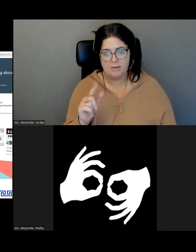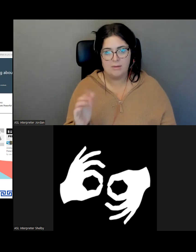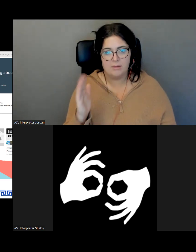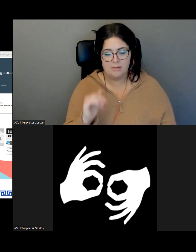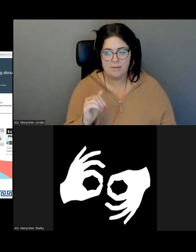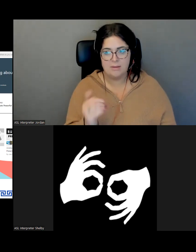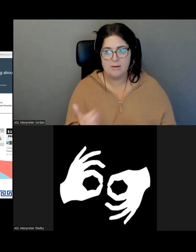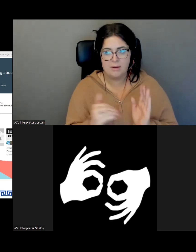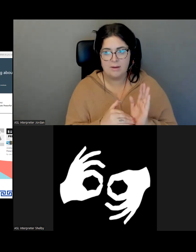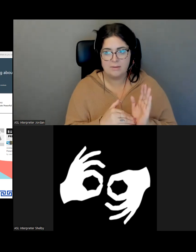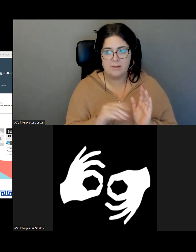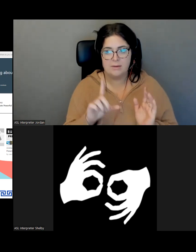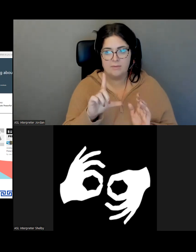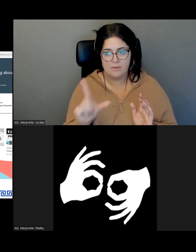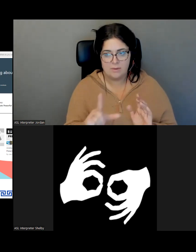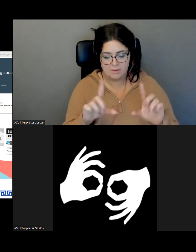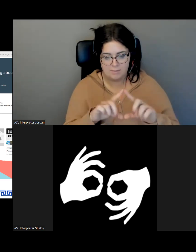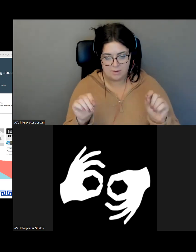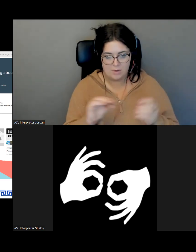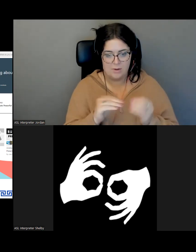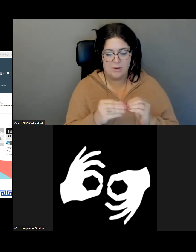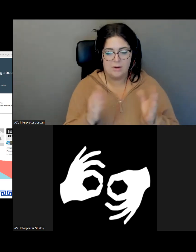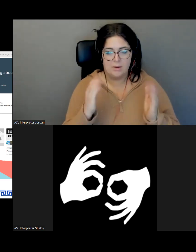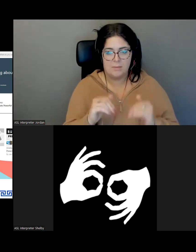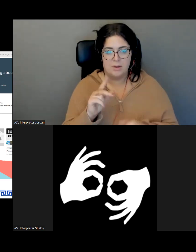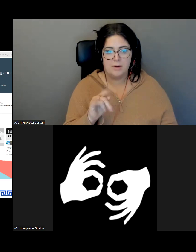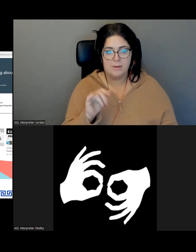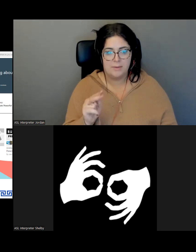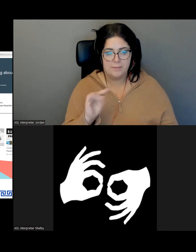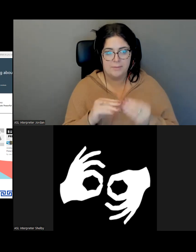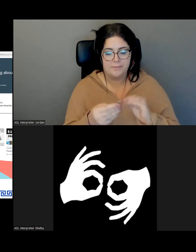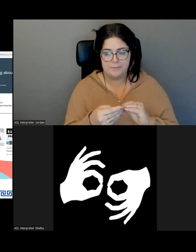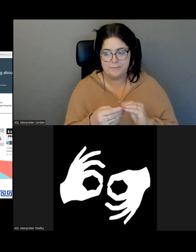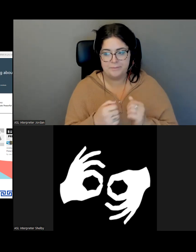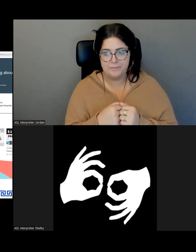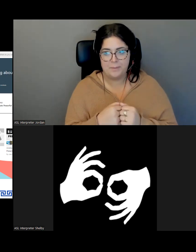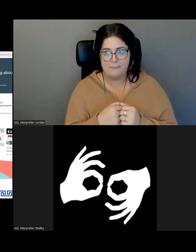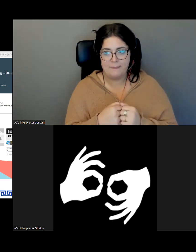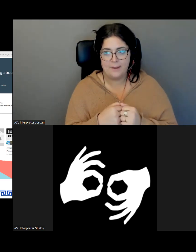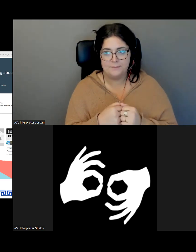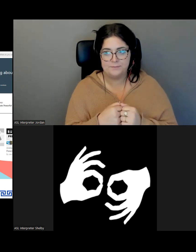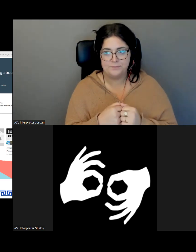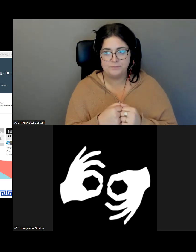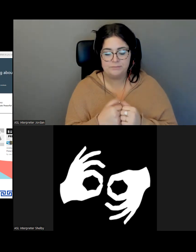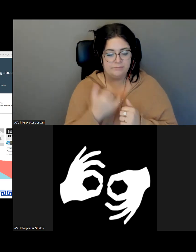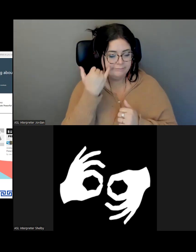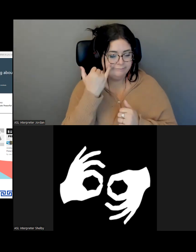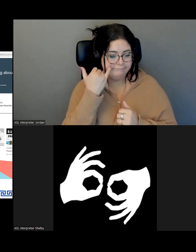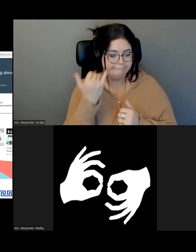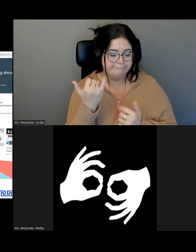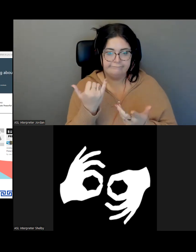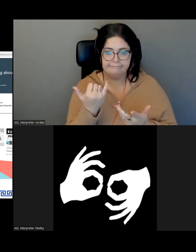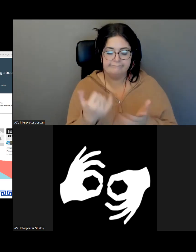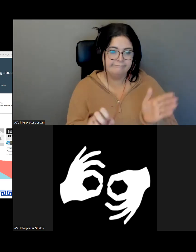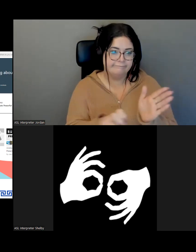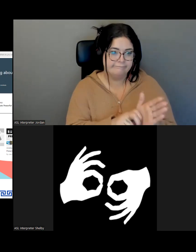you again for your library card number and 4-digit PIN. So if you're on a bus or just want to